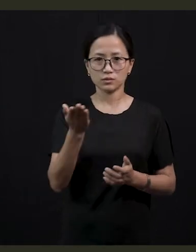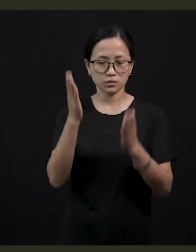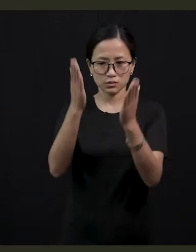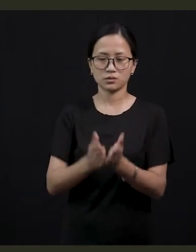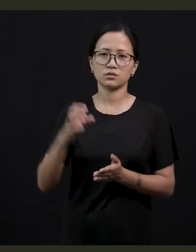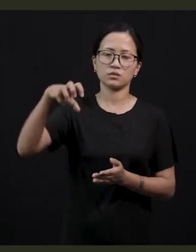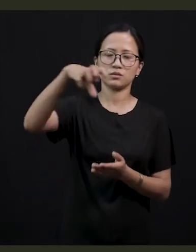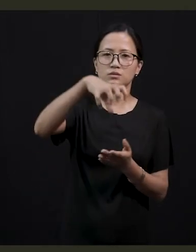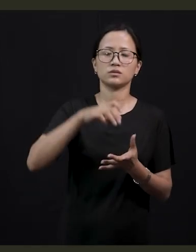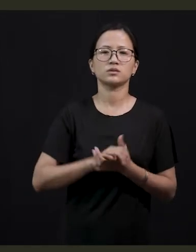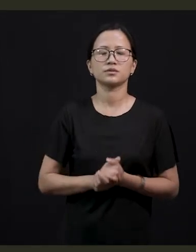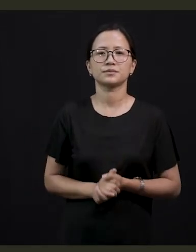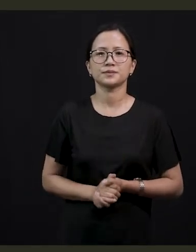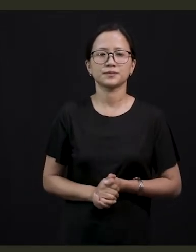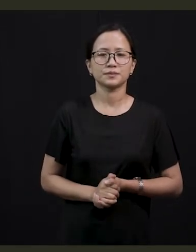country. So